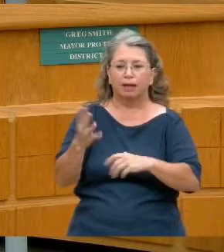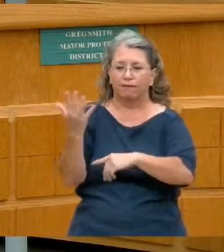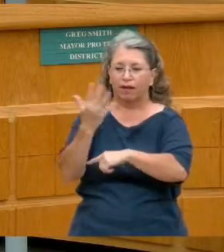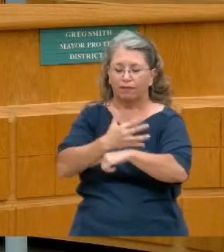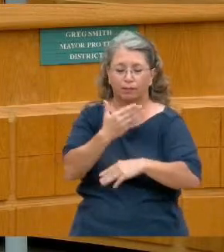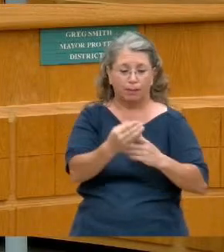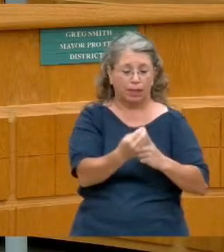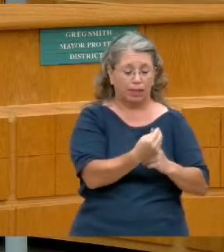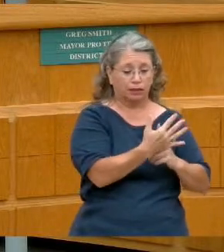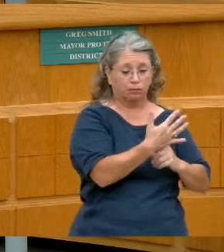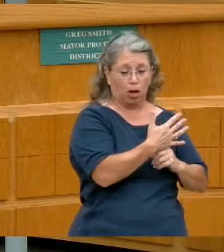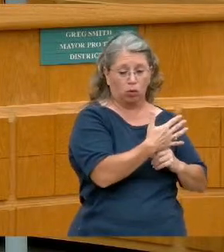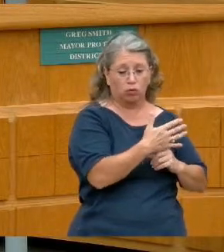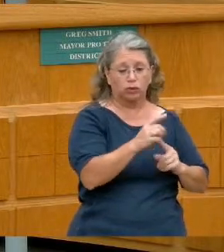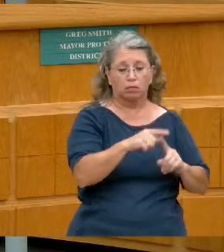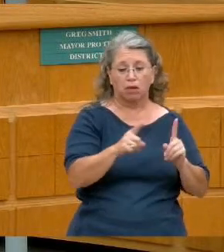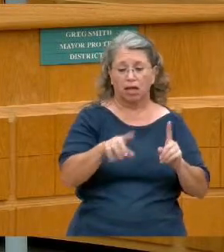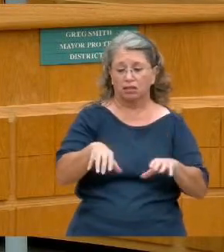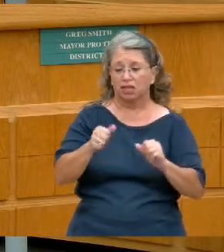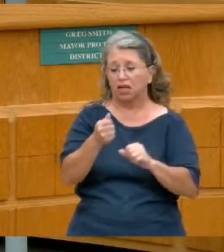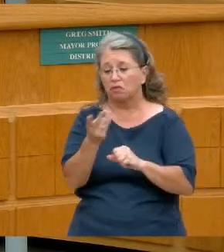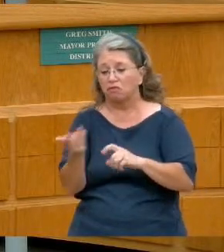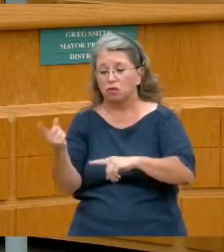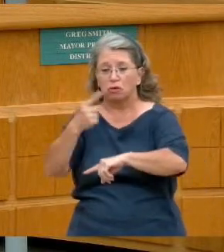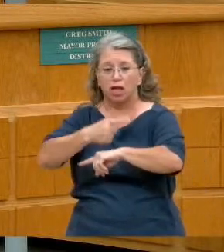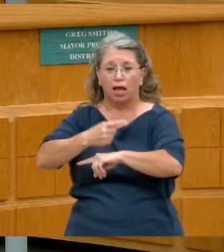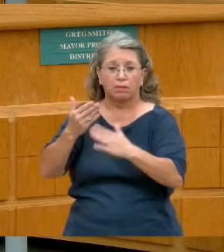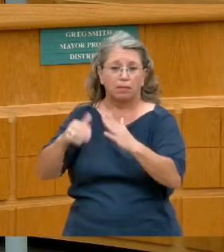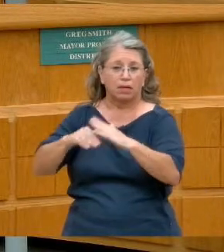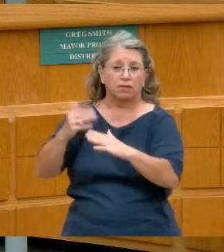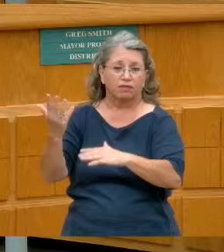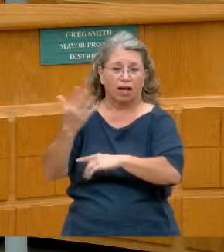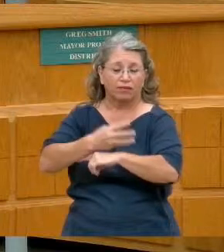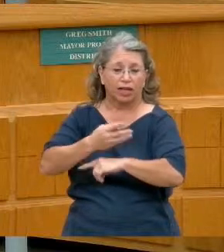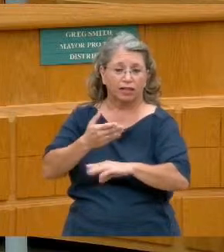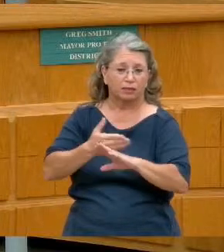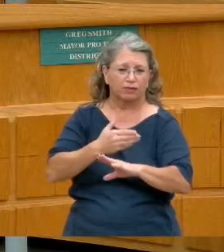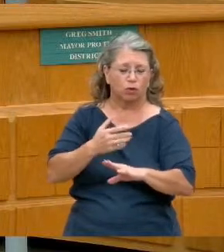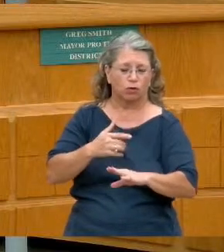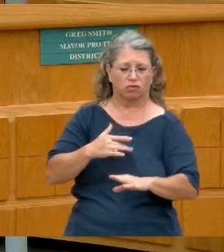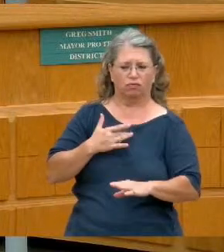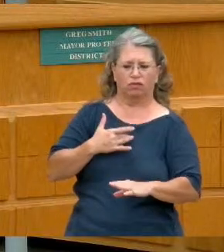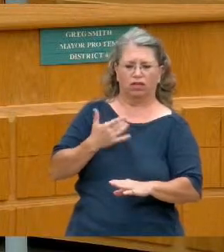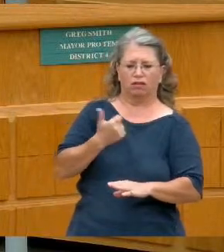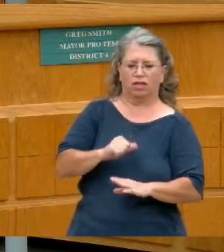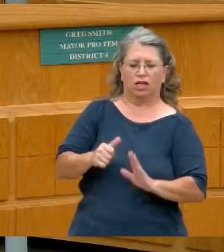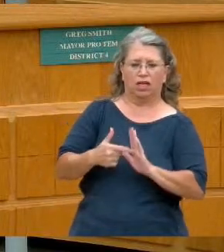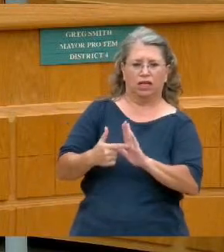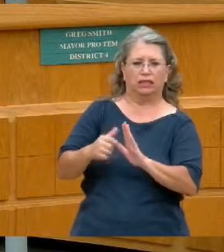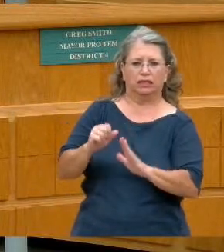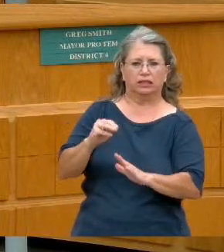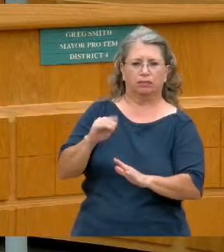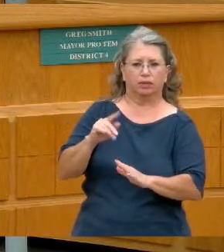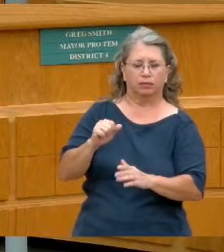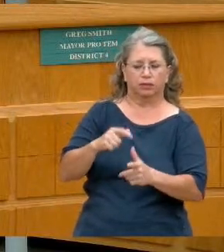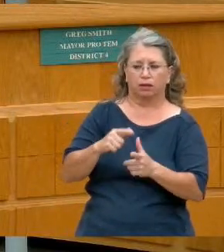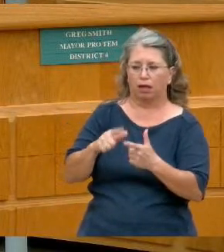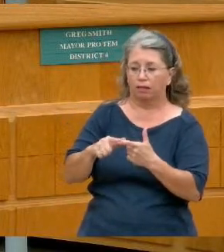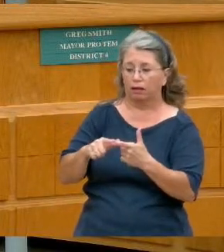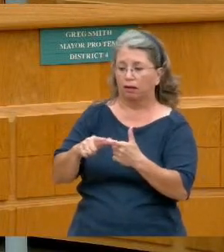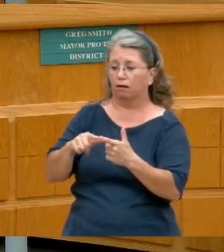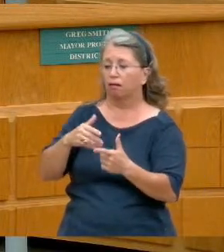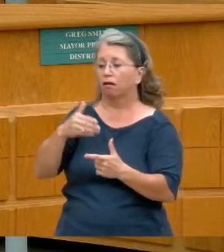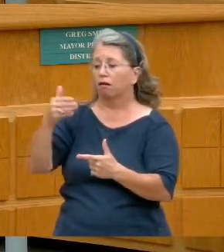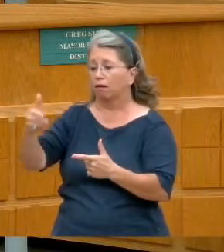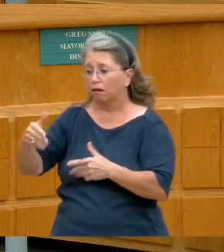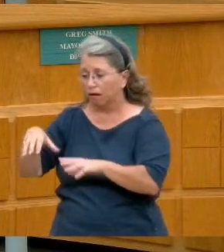days before you get tested and a few more days before you get a result. So you're looking at maybe a 10 to 14 day offset between when you get infected